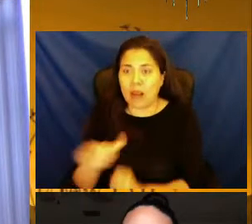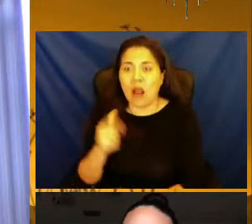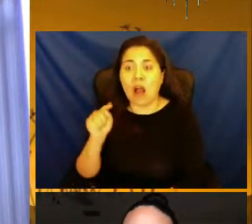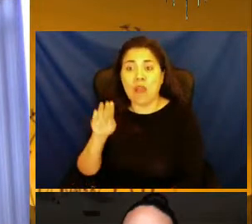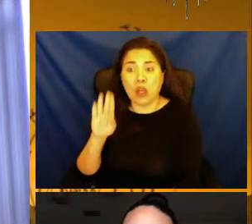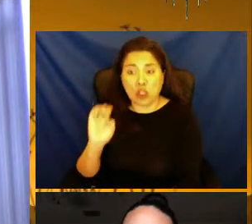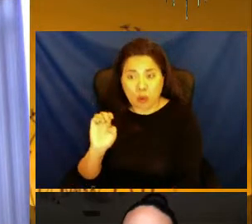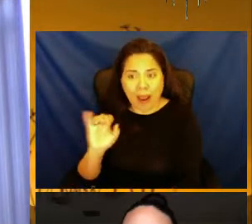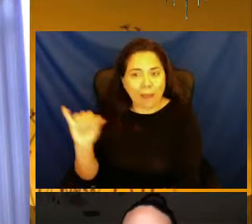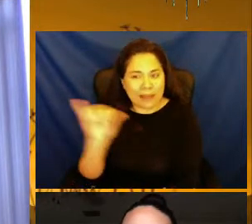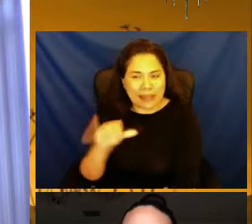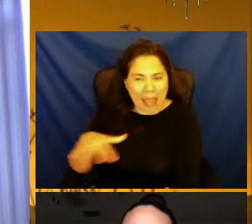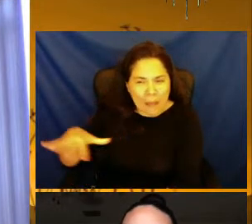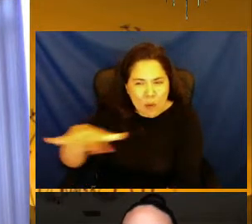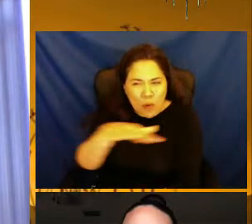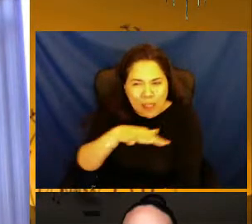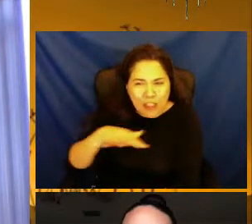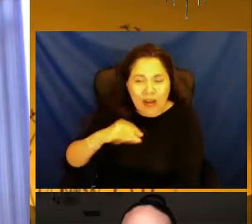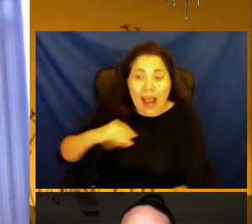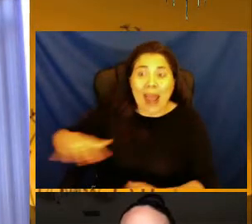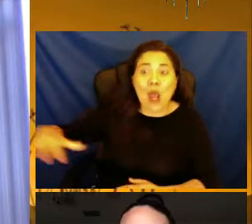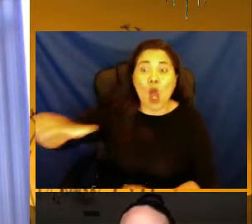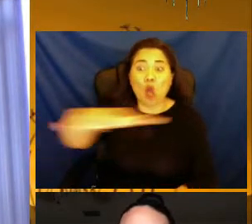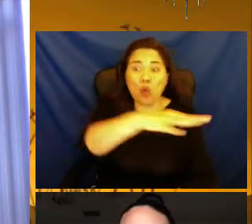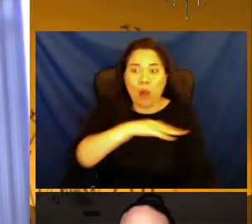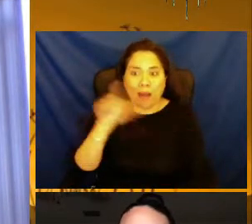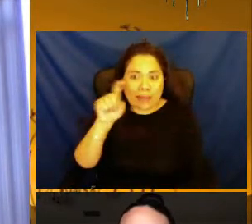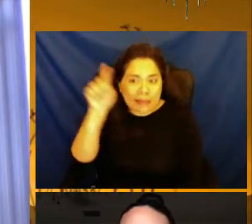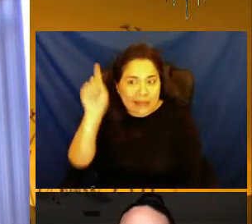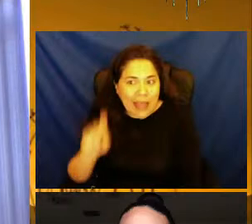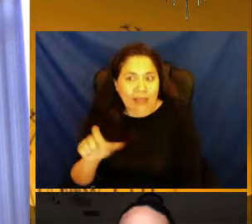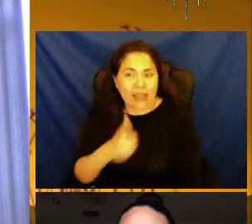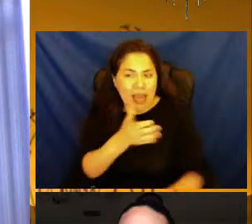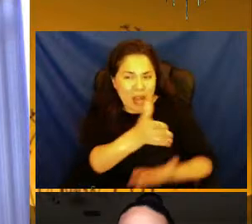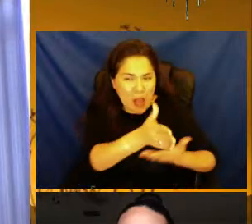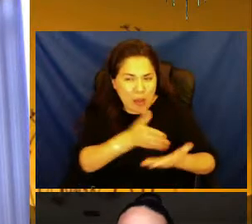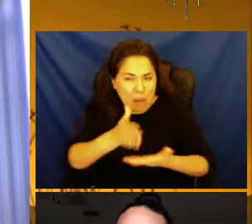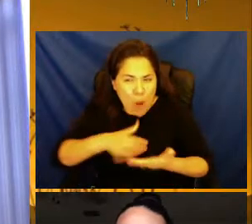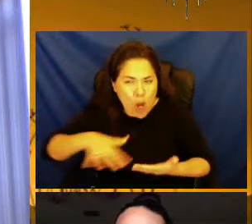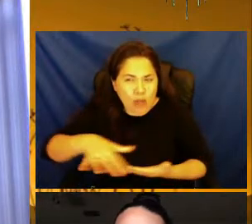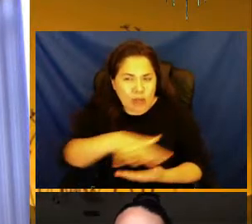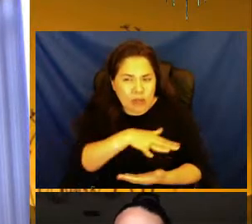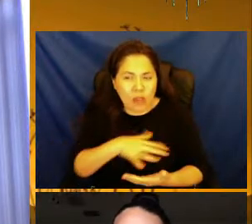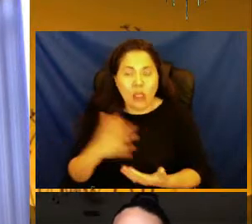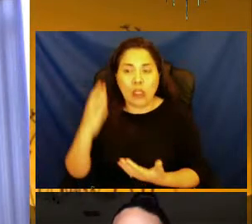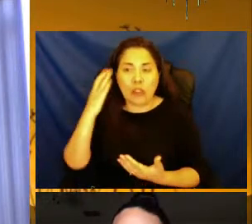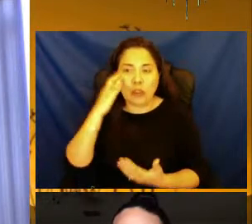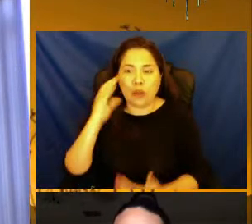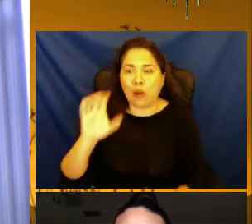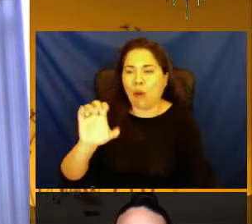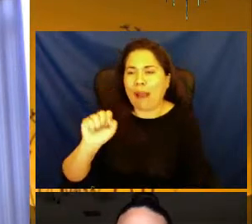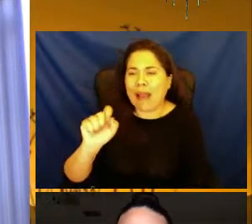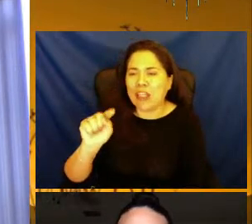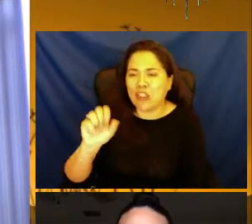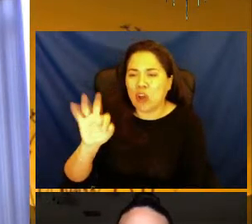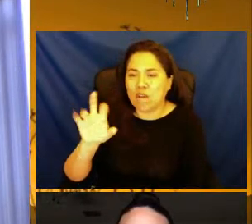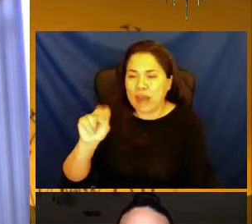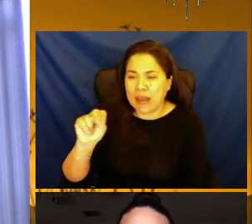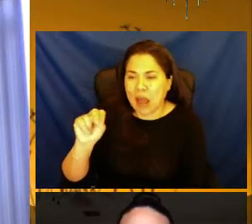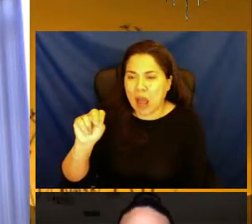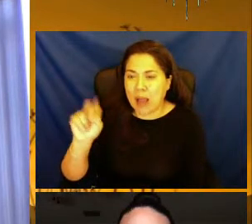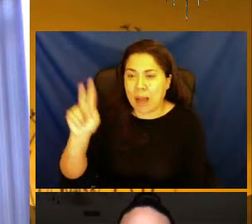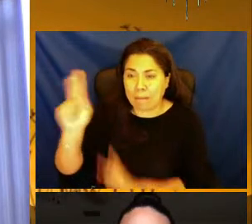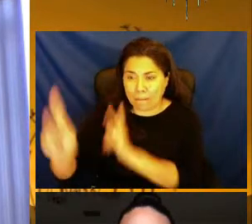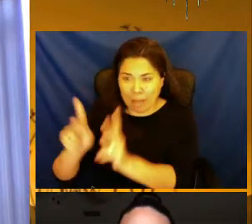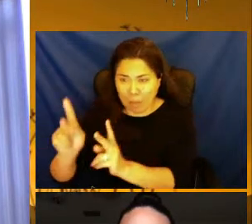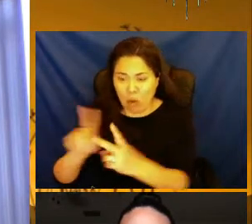Texas region and across Texas and other parts, know as Estokna people or Carizo